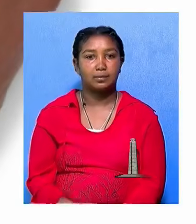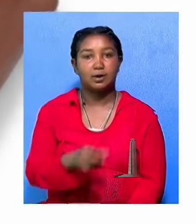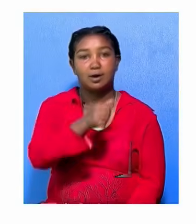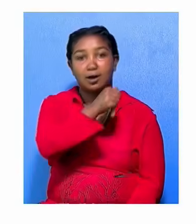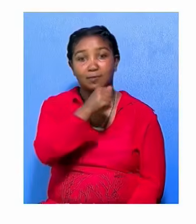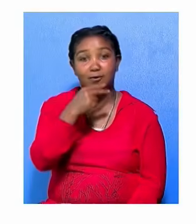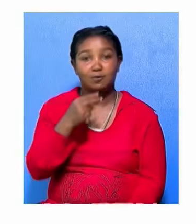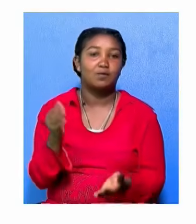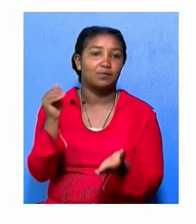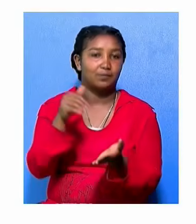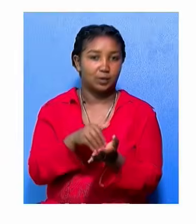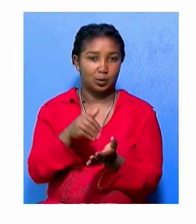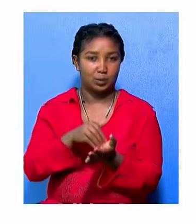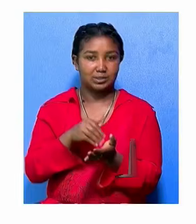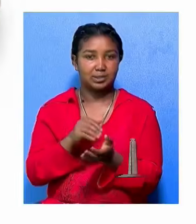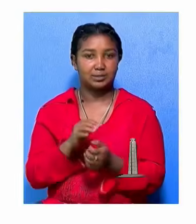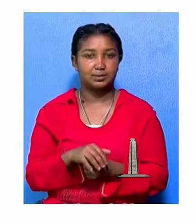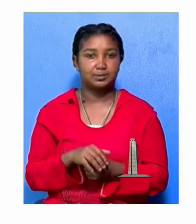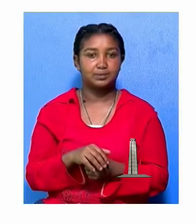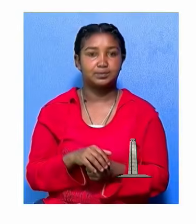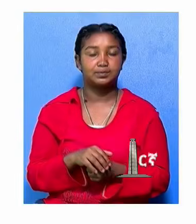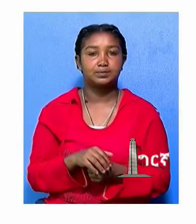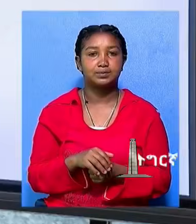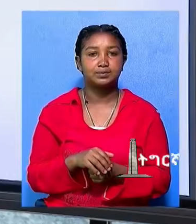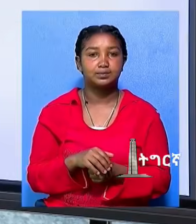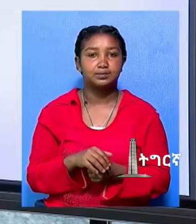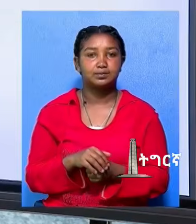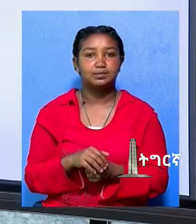Adverbs of frequency.